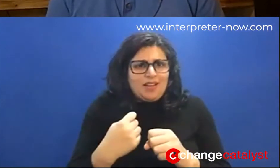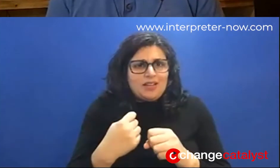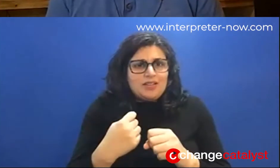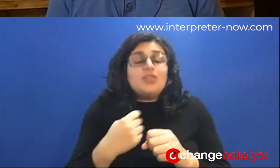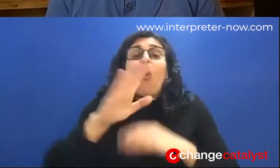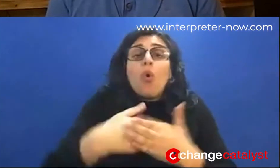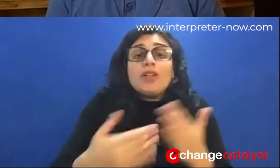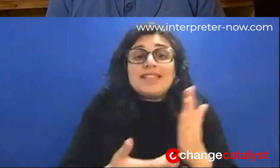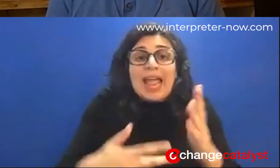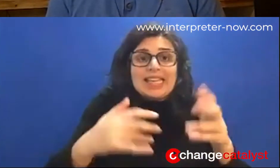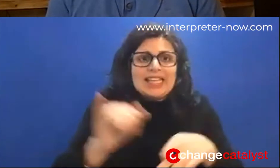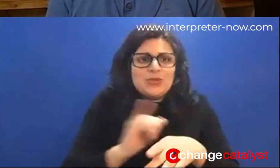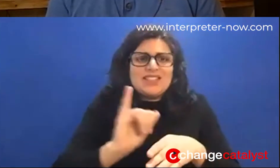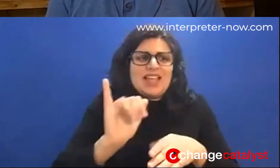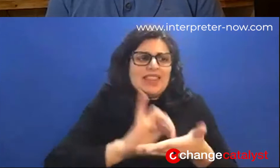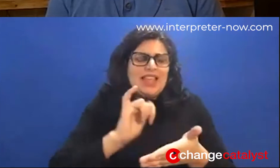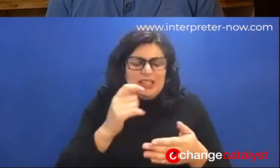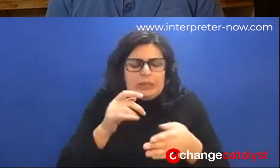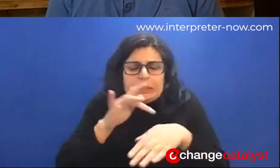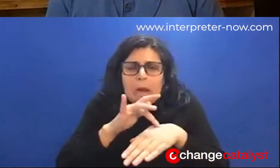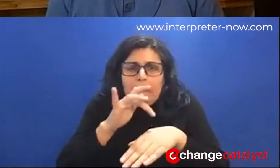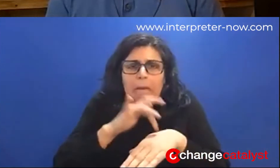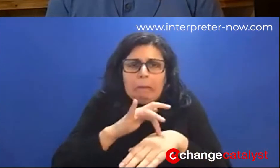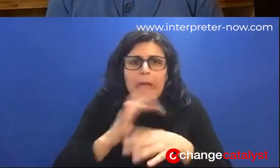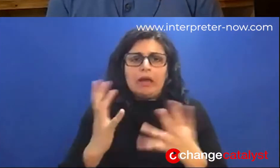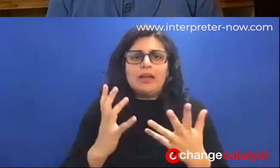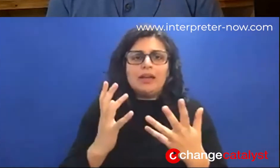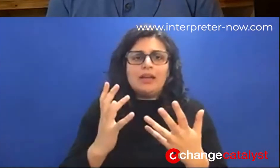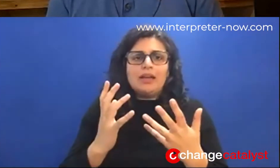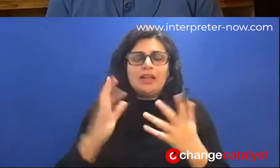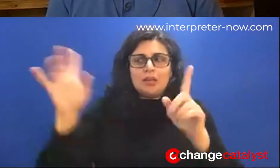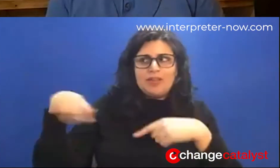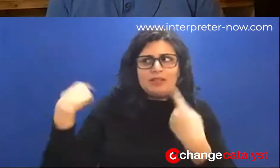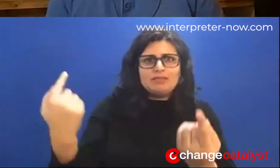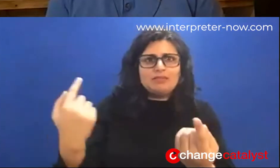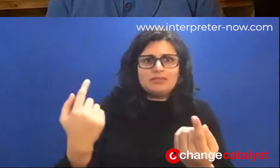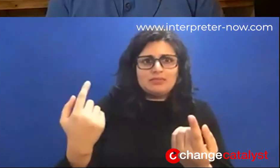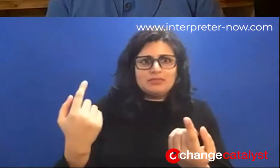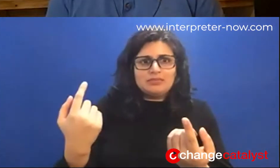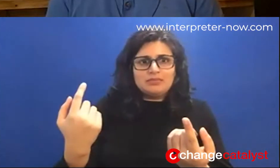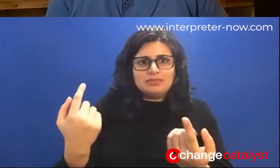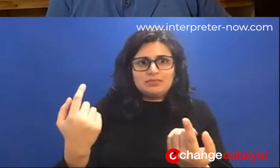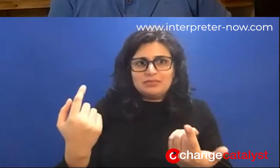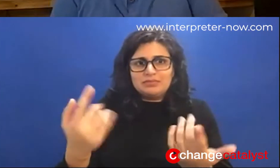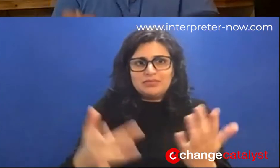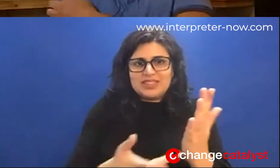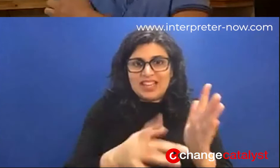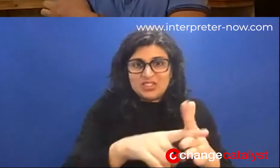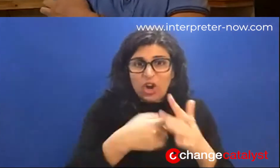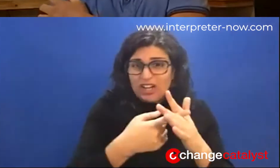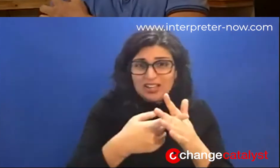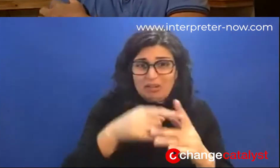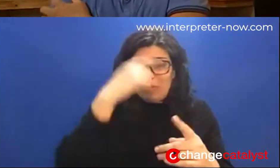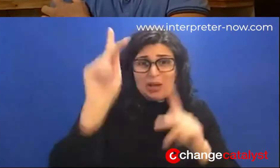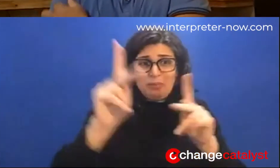So what does that mean? That means that the Black people have been excluded for the last since tech began, more or less.